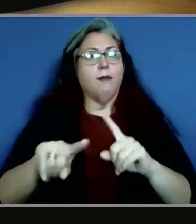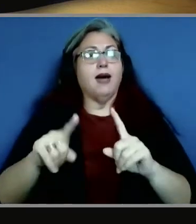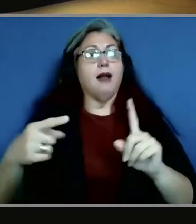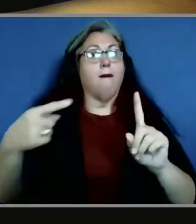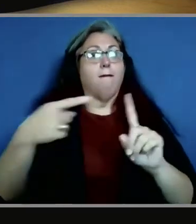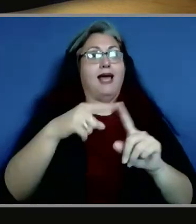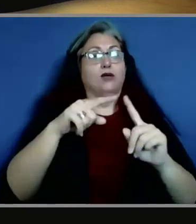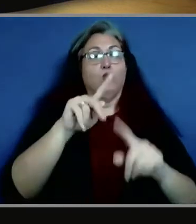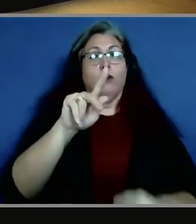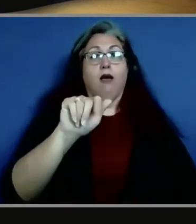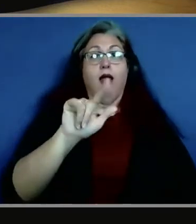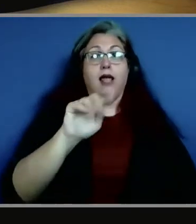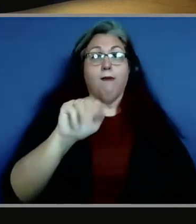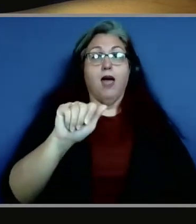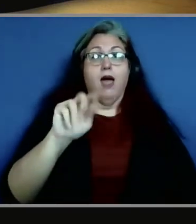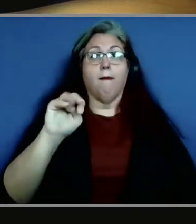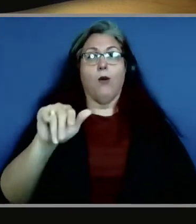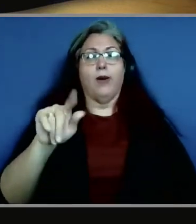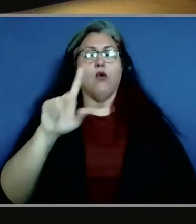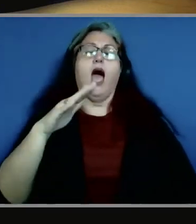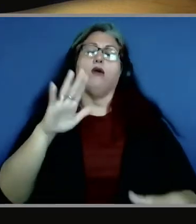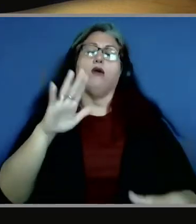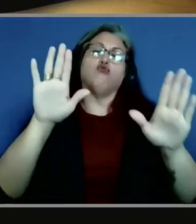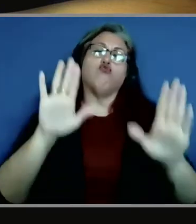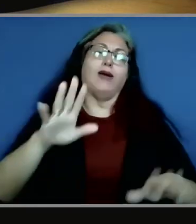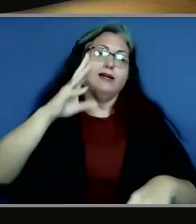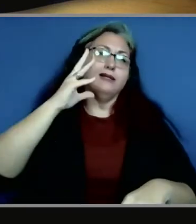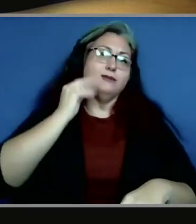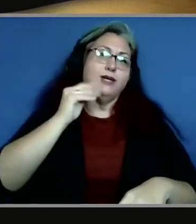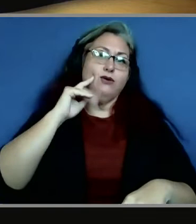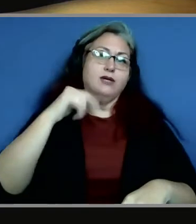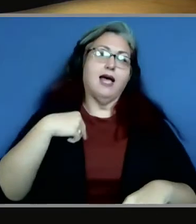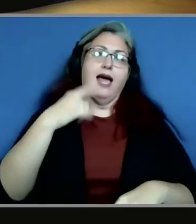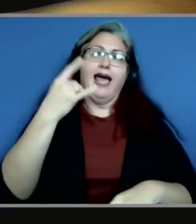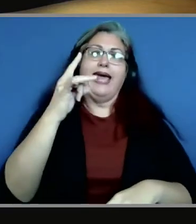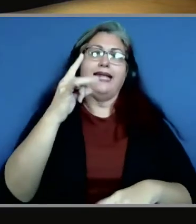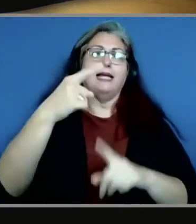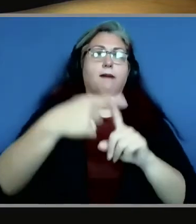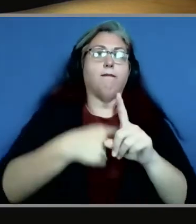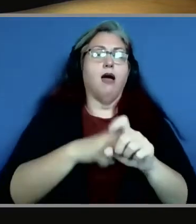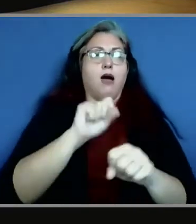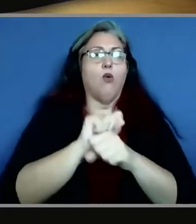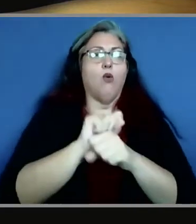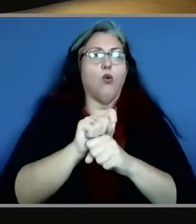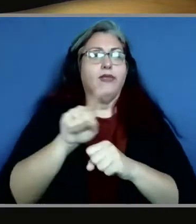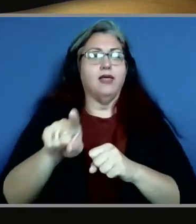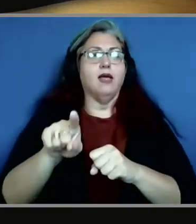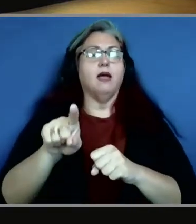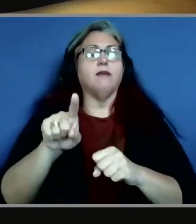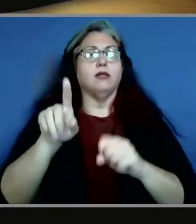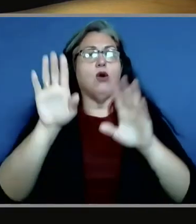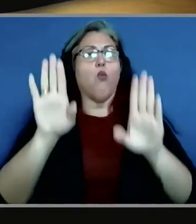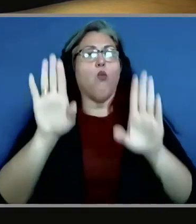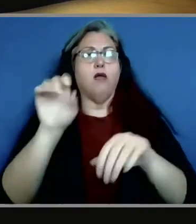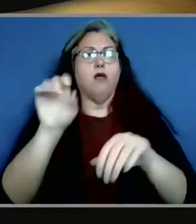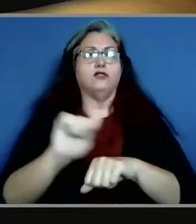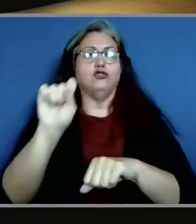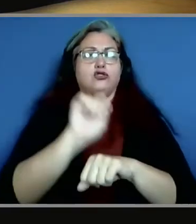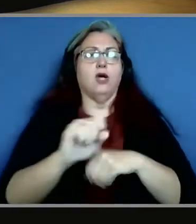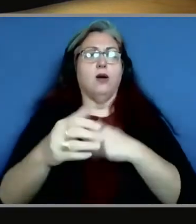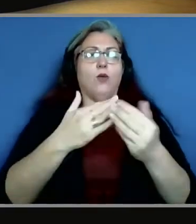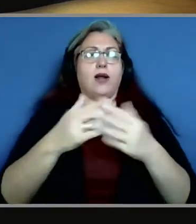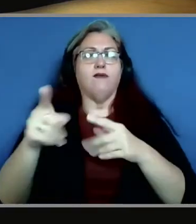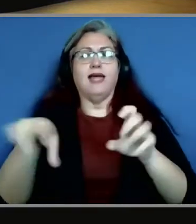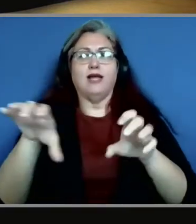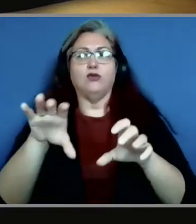Kalima Maui, I believe that was a great experience for me for 18 months working with them, and the wonderful job that they do working in